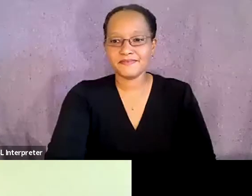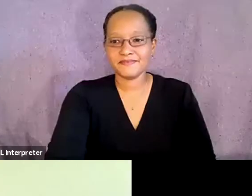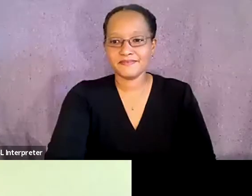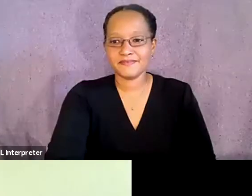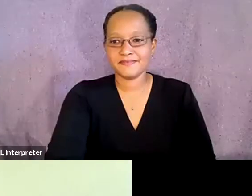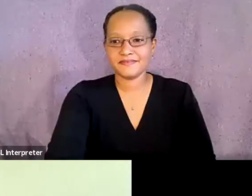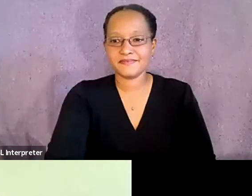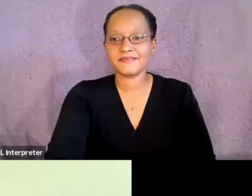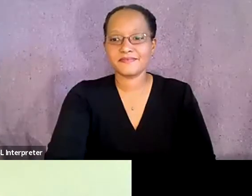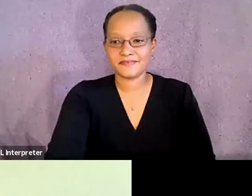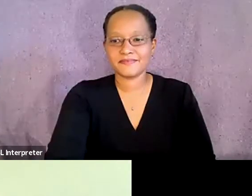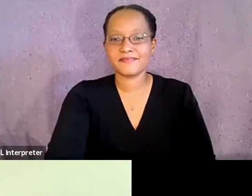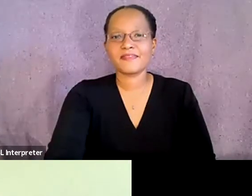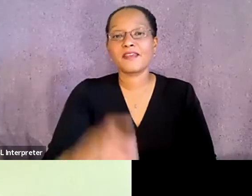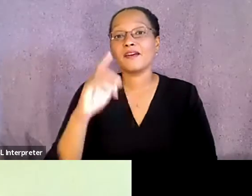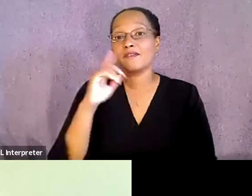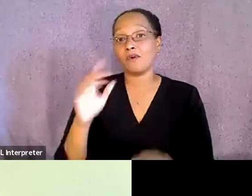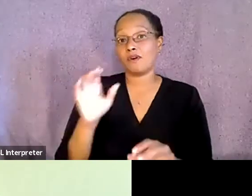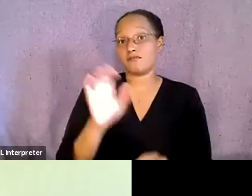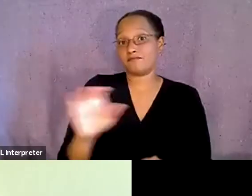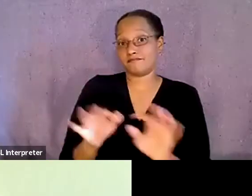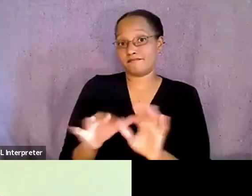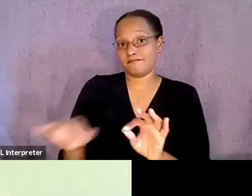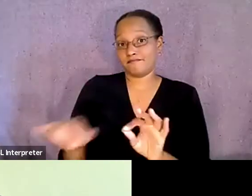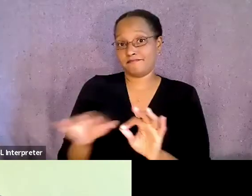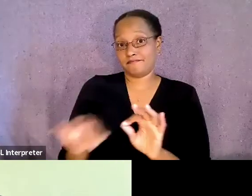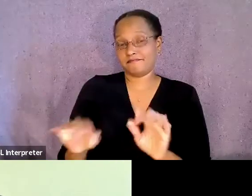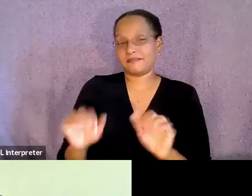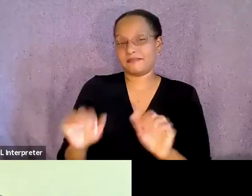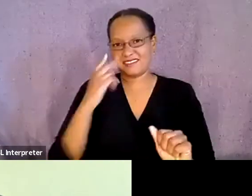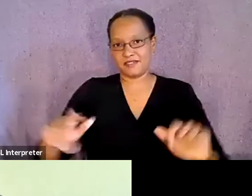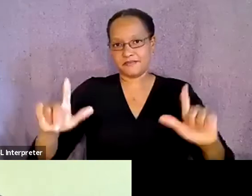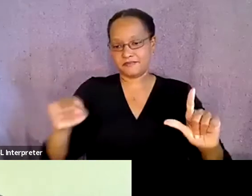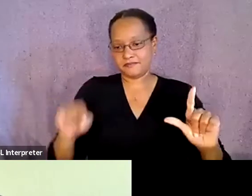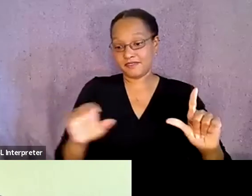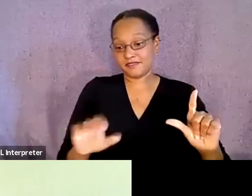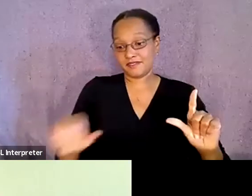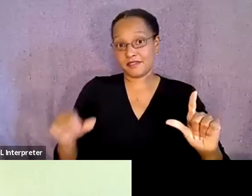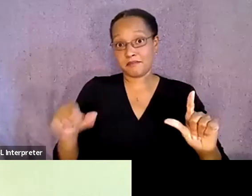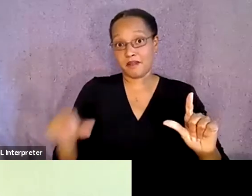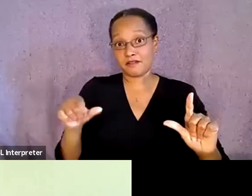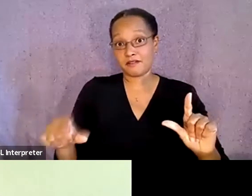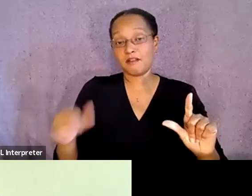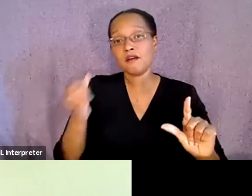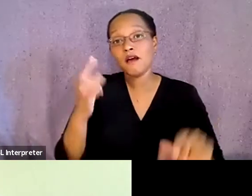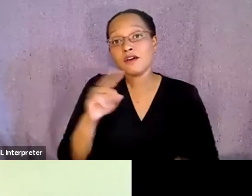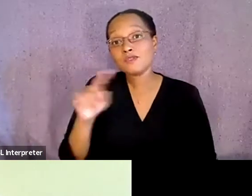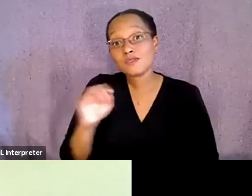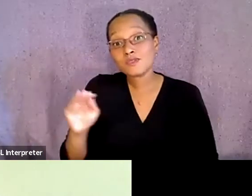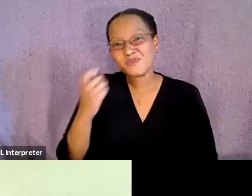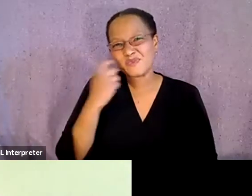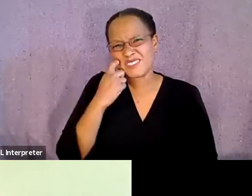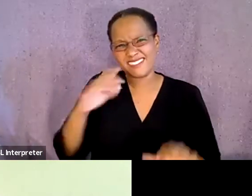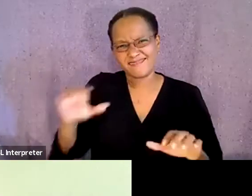For captioning, you can use the CC button at the bottom, and there is, Zoom has actually just recently done an